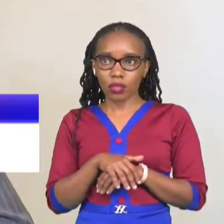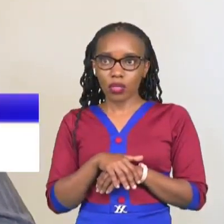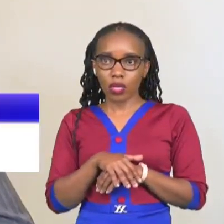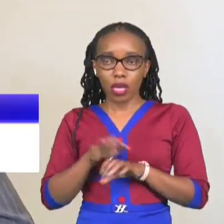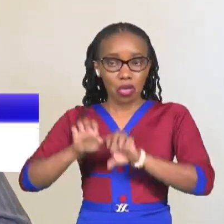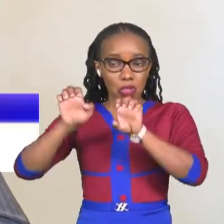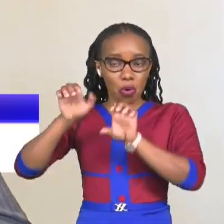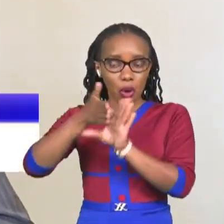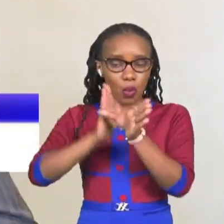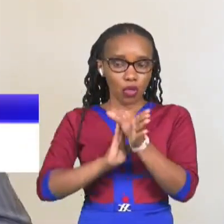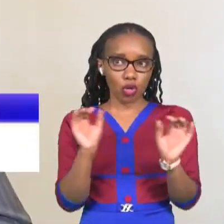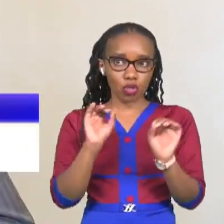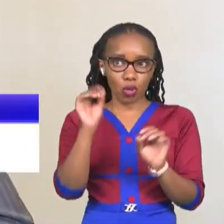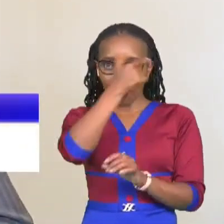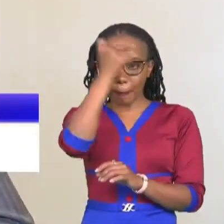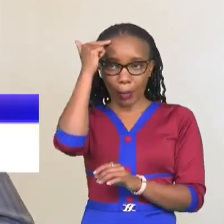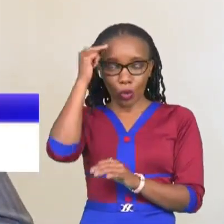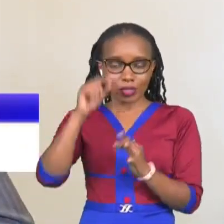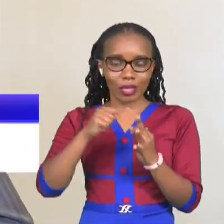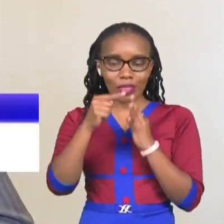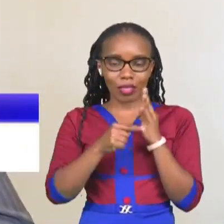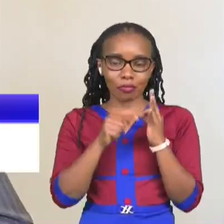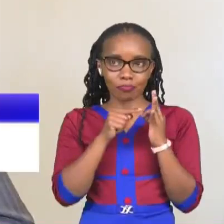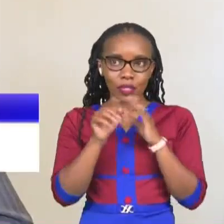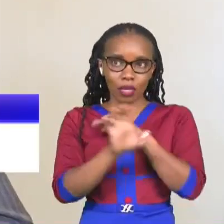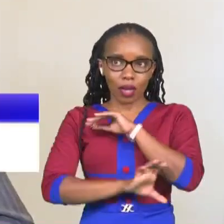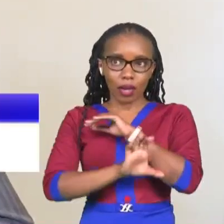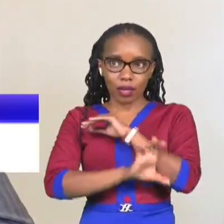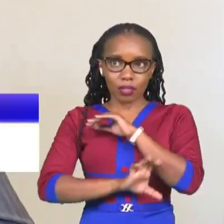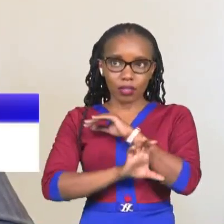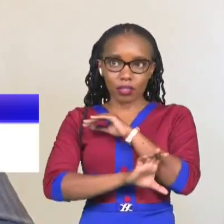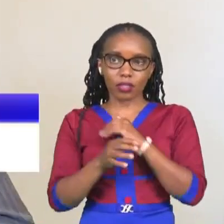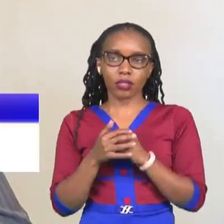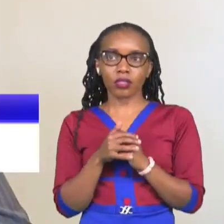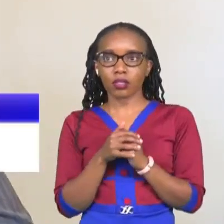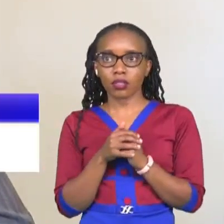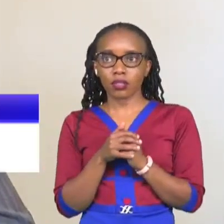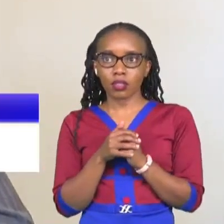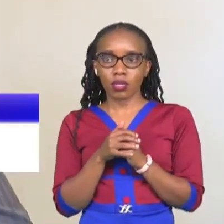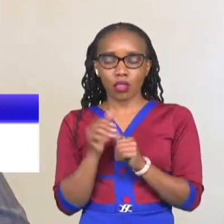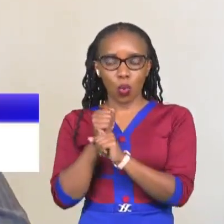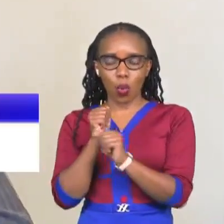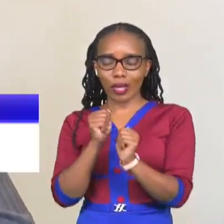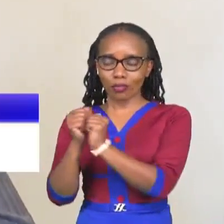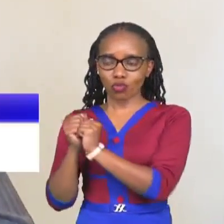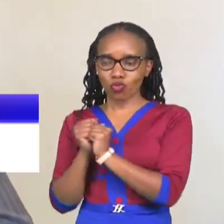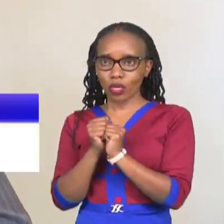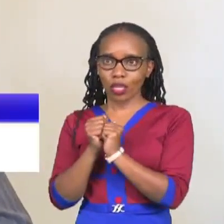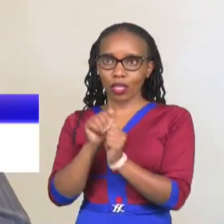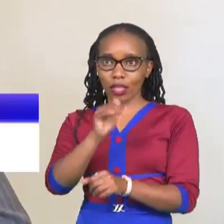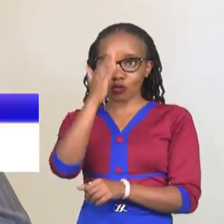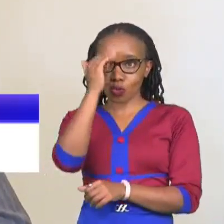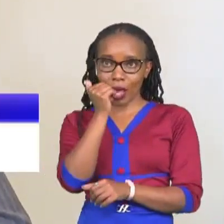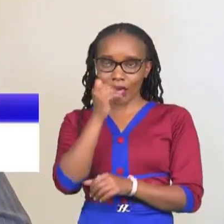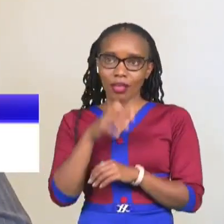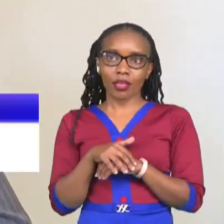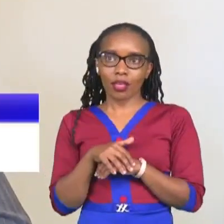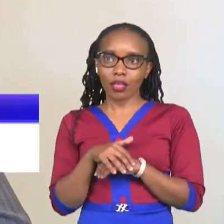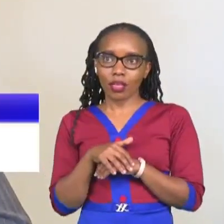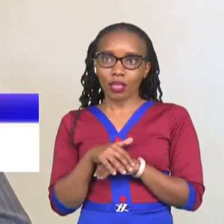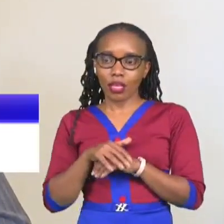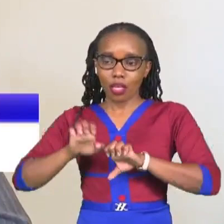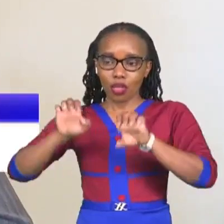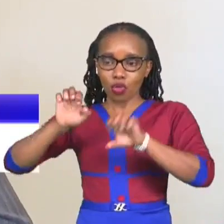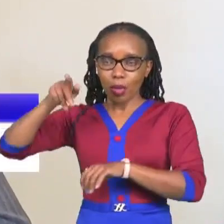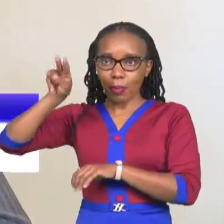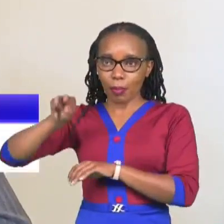because the three, as far as I can see, are acting pretty much in unison. That's why you had the invitation there for Afwerki to come in and